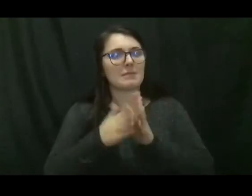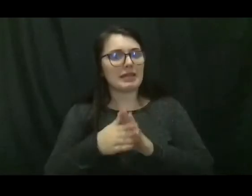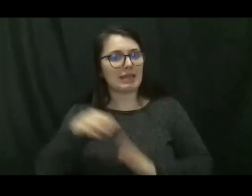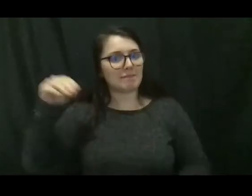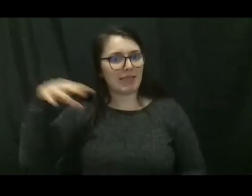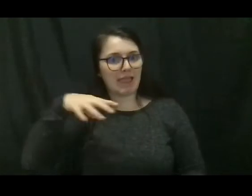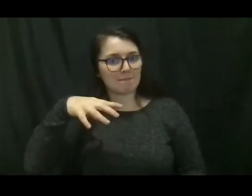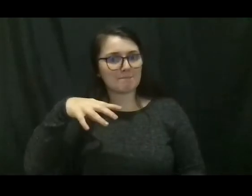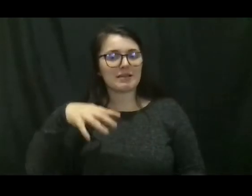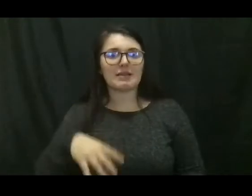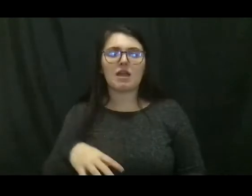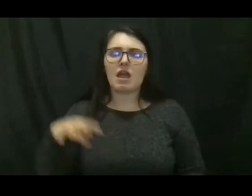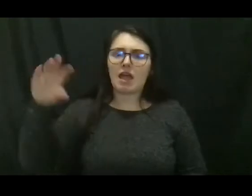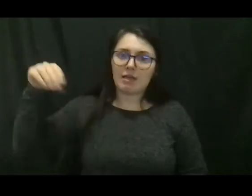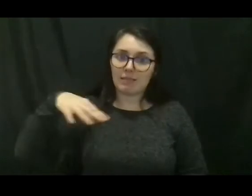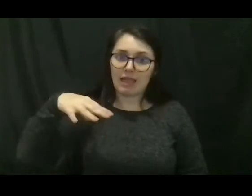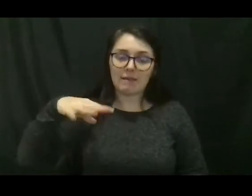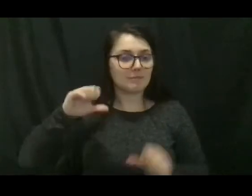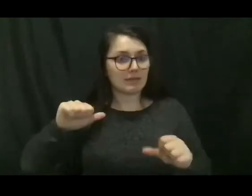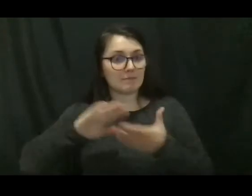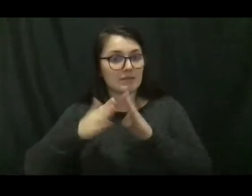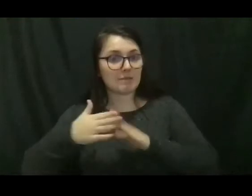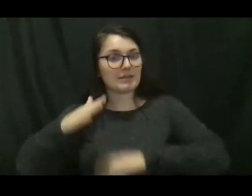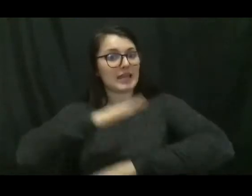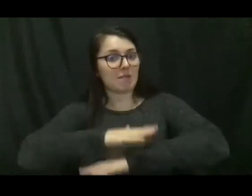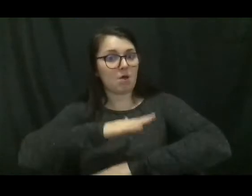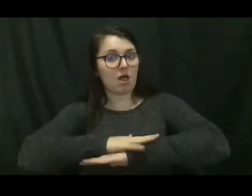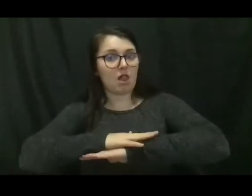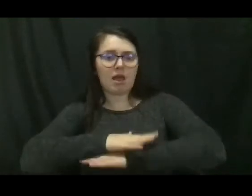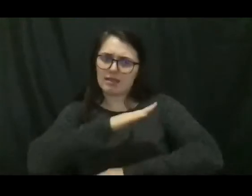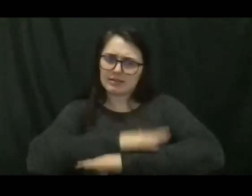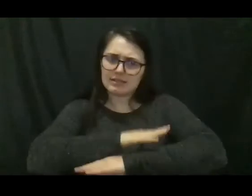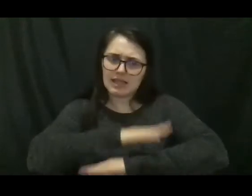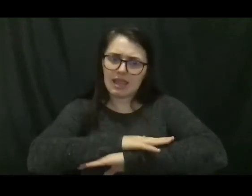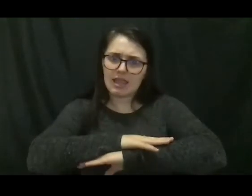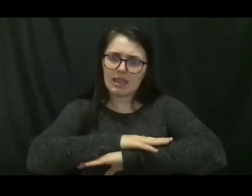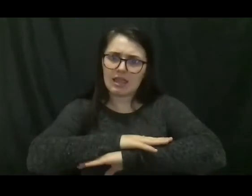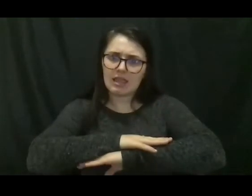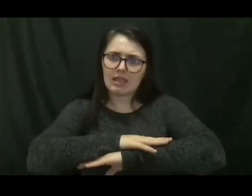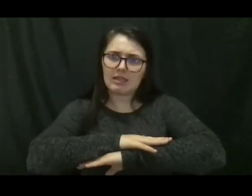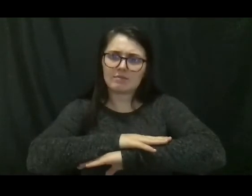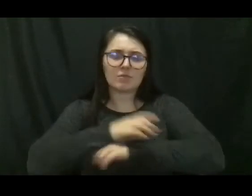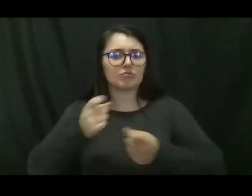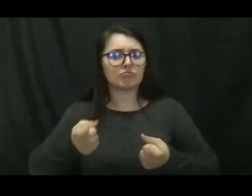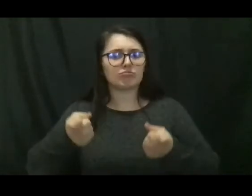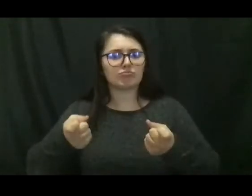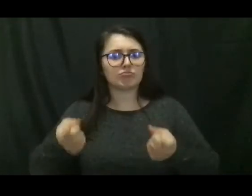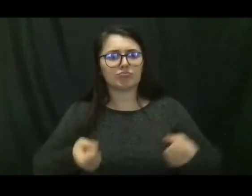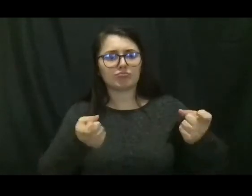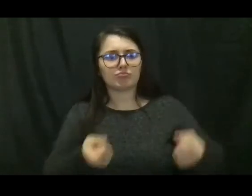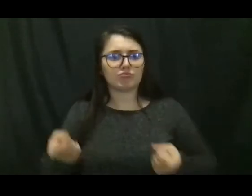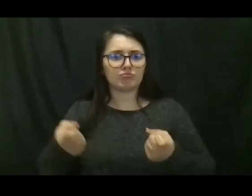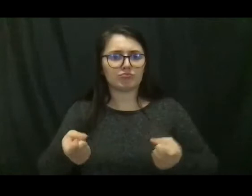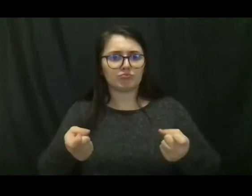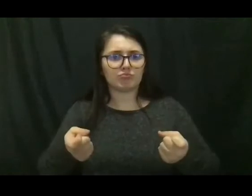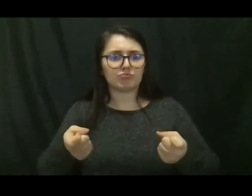old lamp can become a table. And an old table pulls 2 banged up skateboard plus a ripped crib